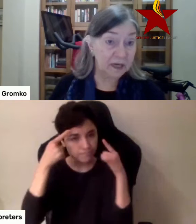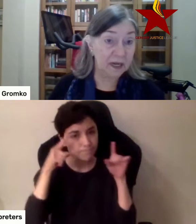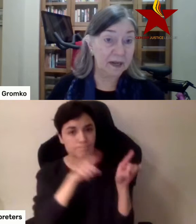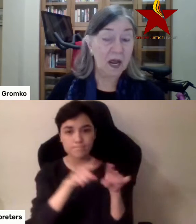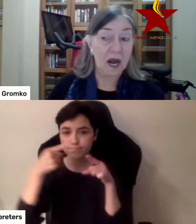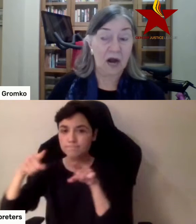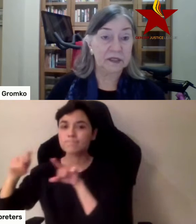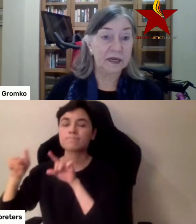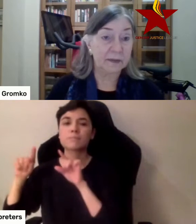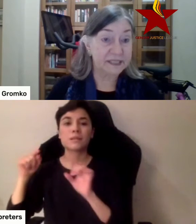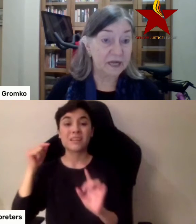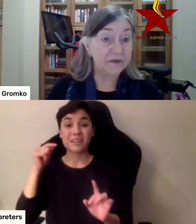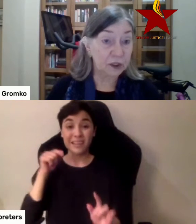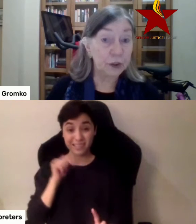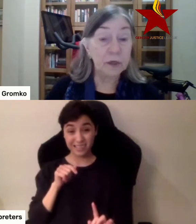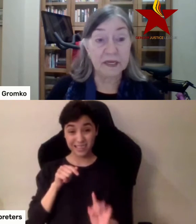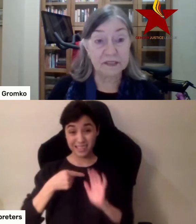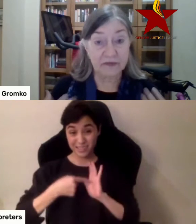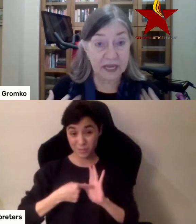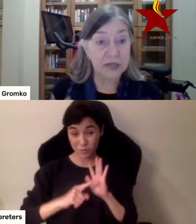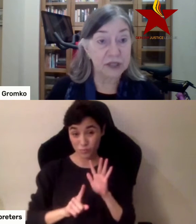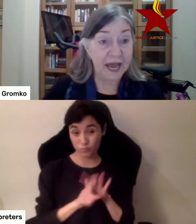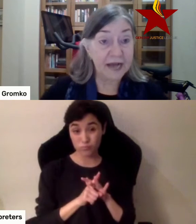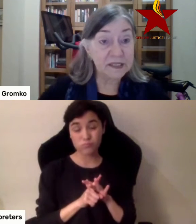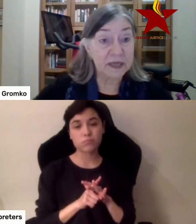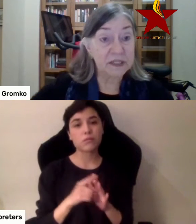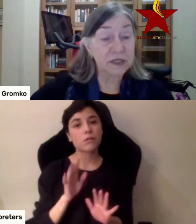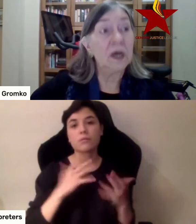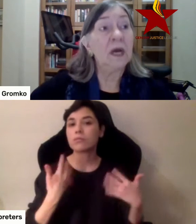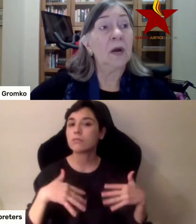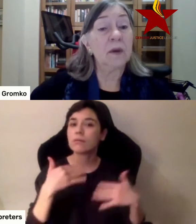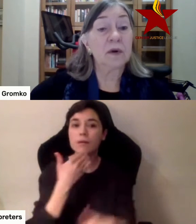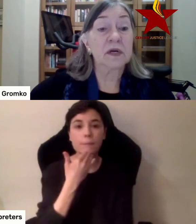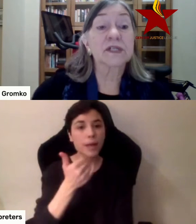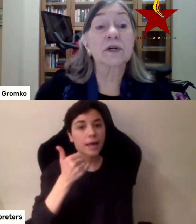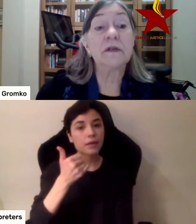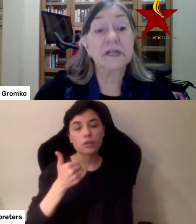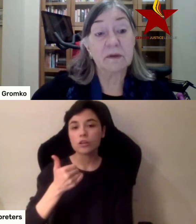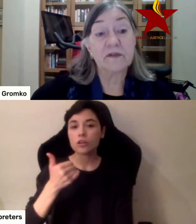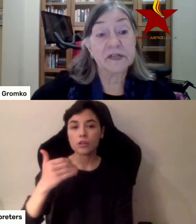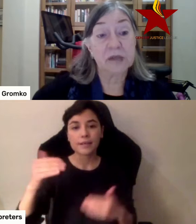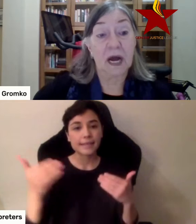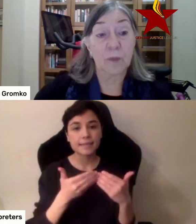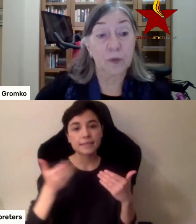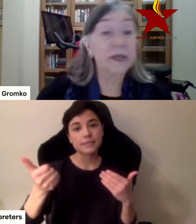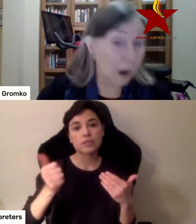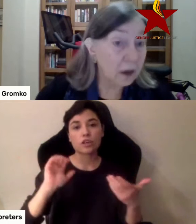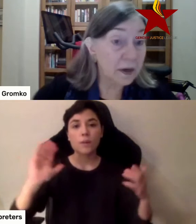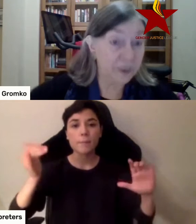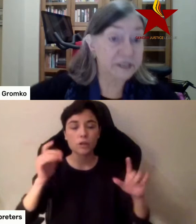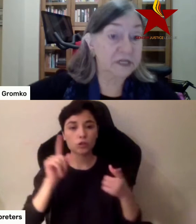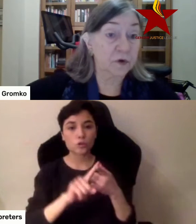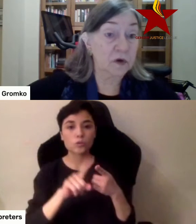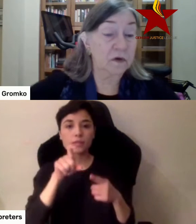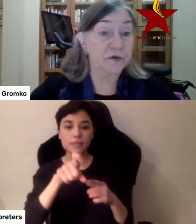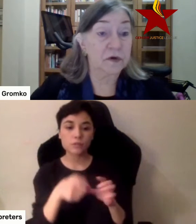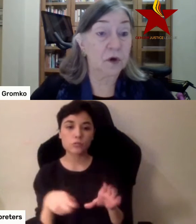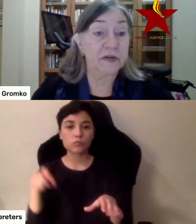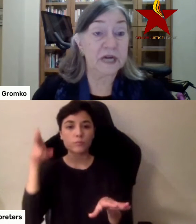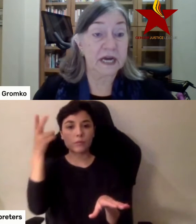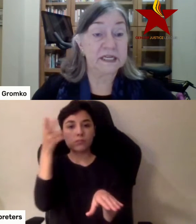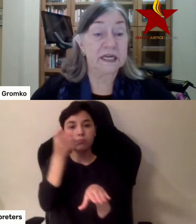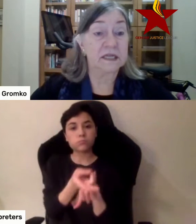high-risk people in our clinic, myself included, because of age and asthma. And so we were concerned that some of us really are at risk